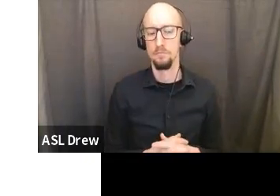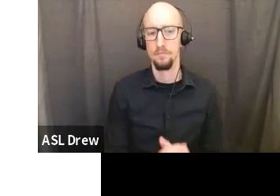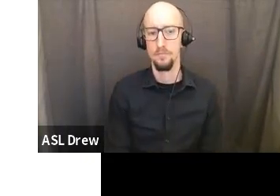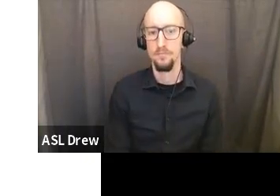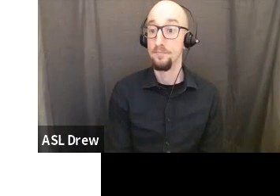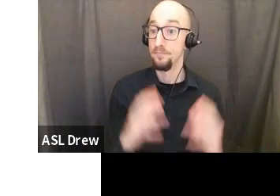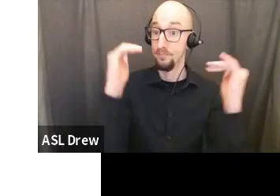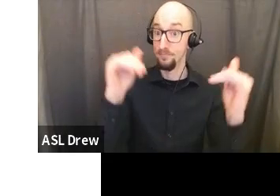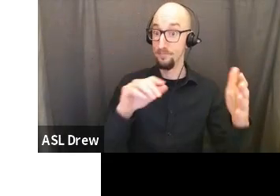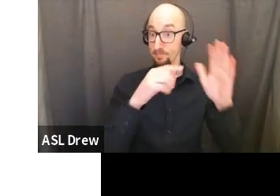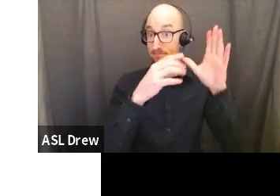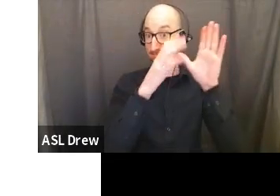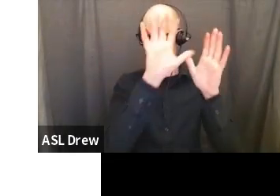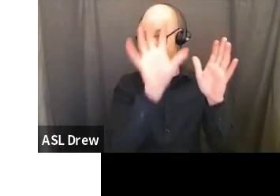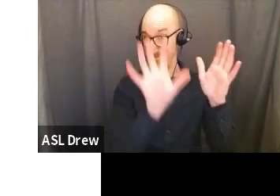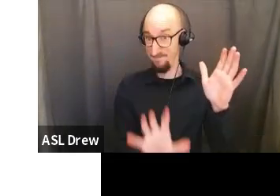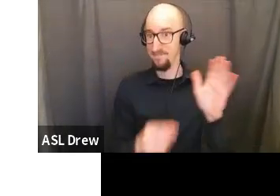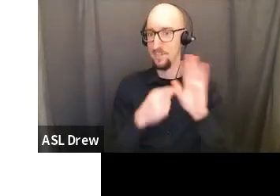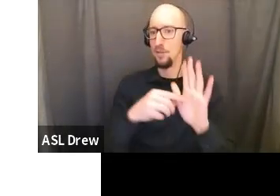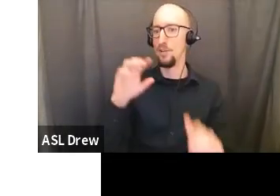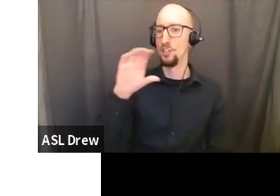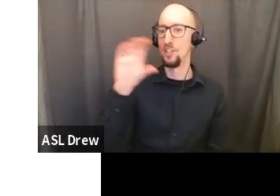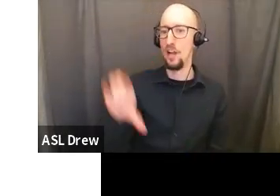This gives you a visual